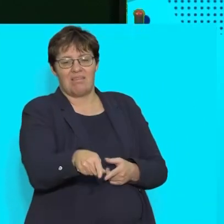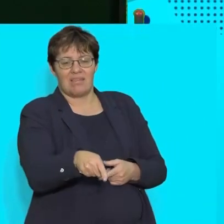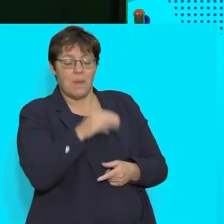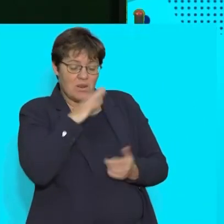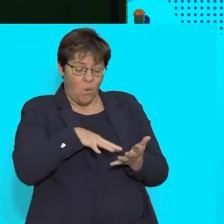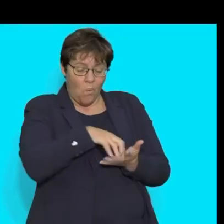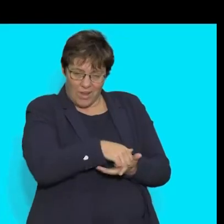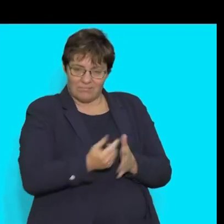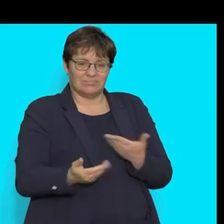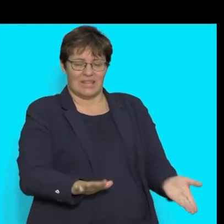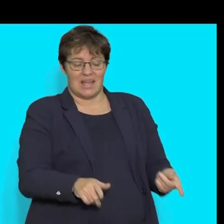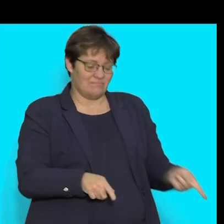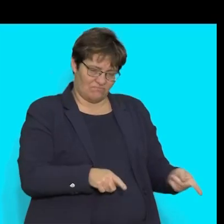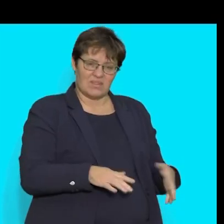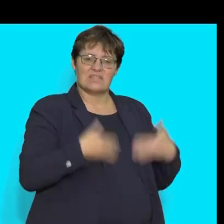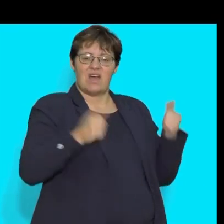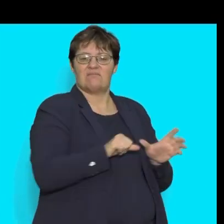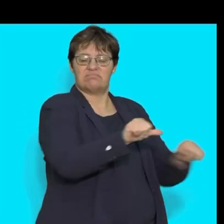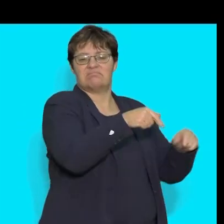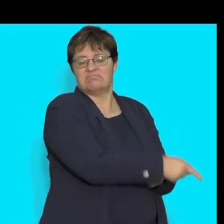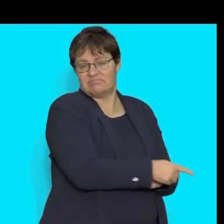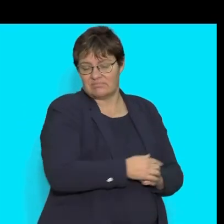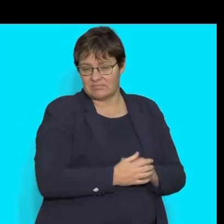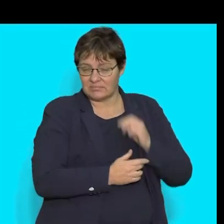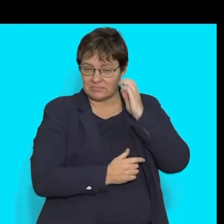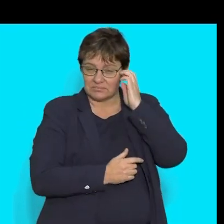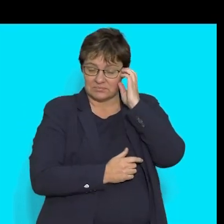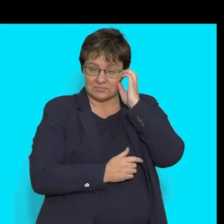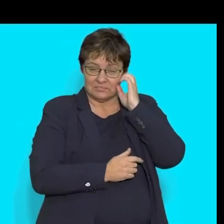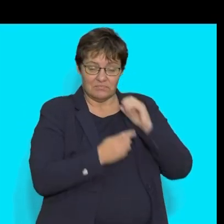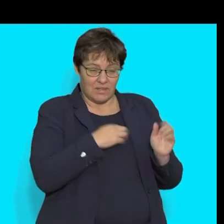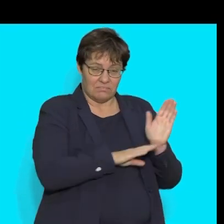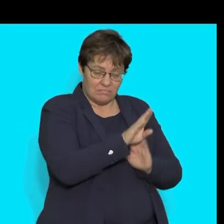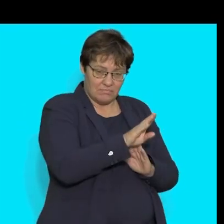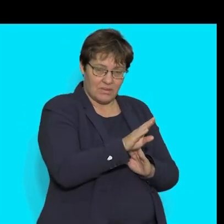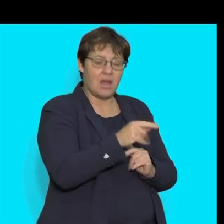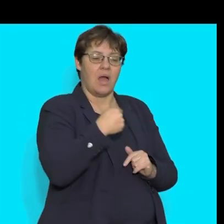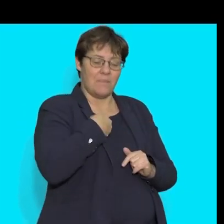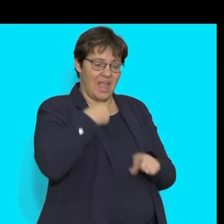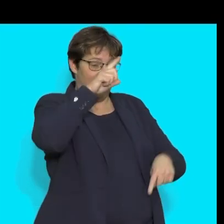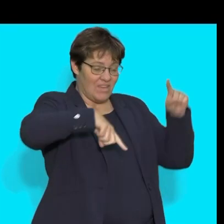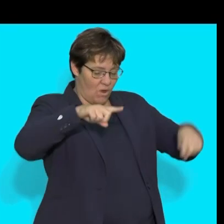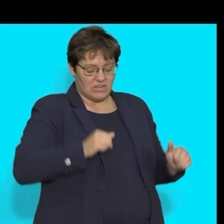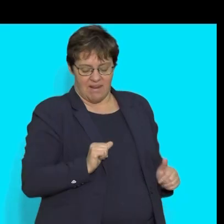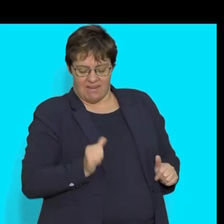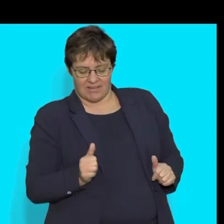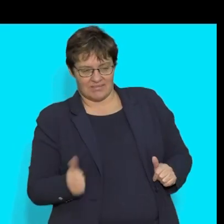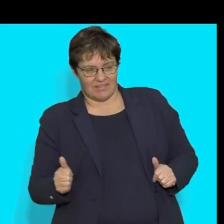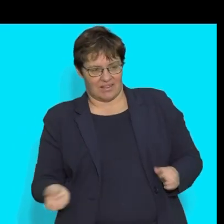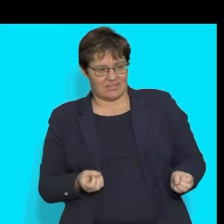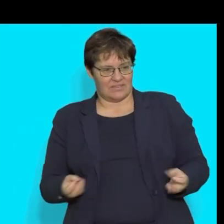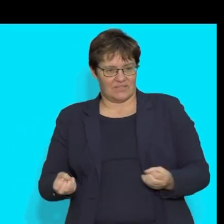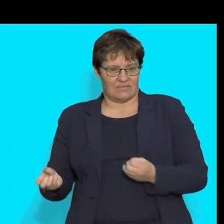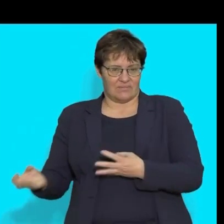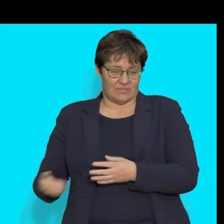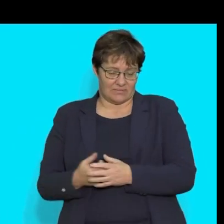better chance at surviving. And if they do survive, they then pass down those variations to the next